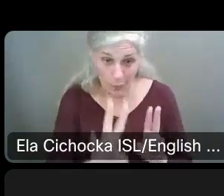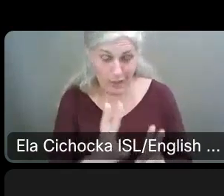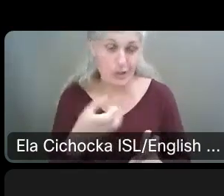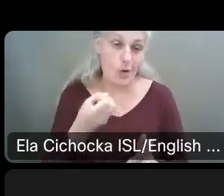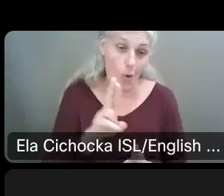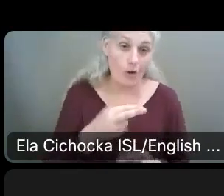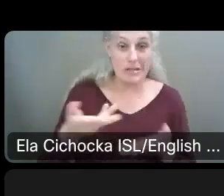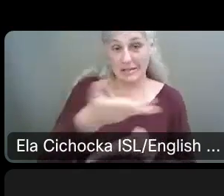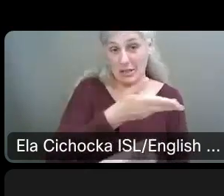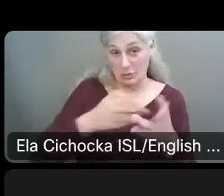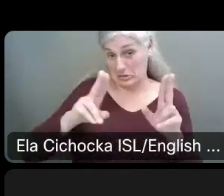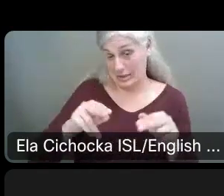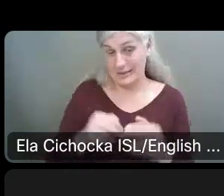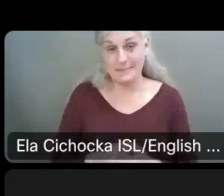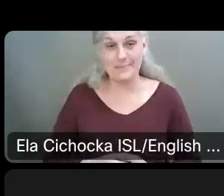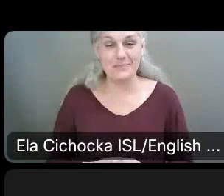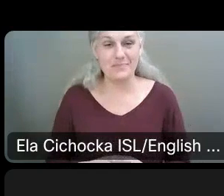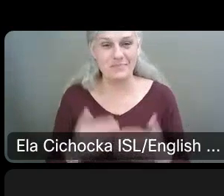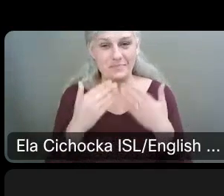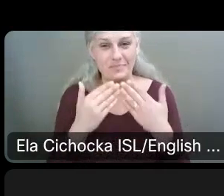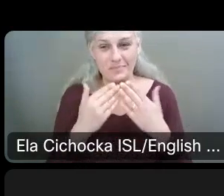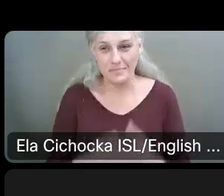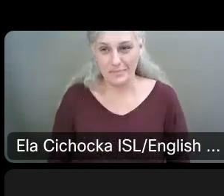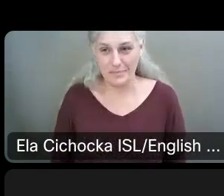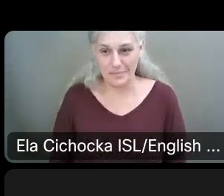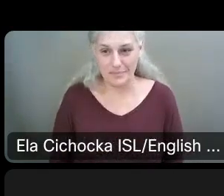some discussion on this. Thank you.